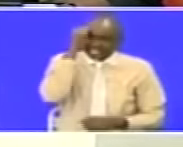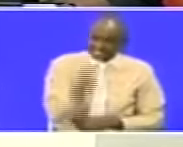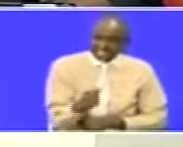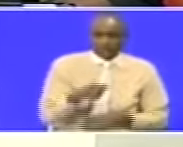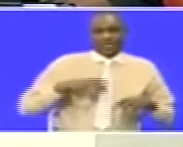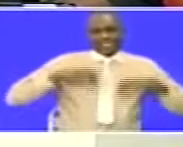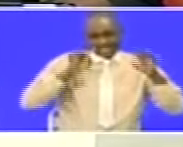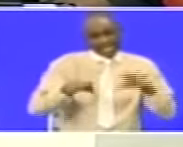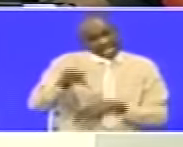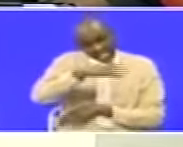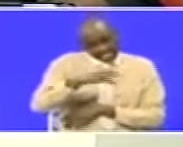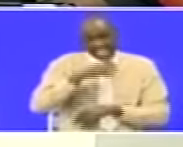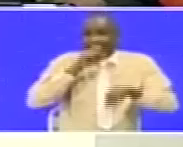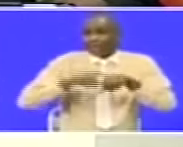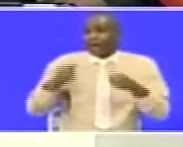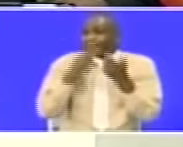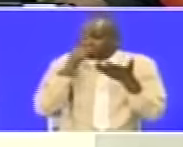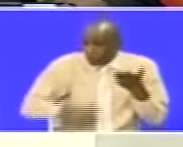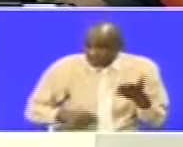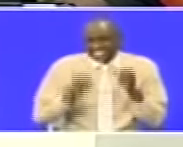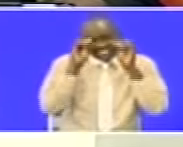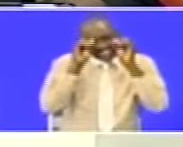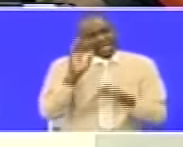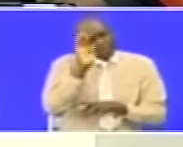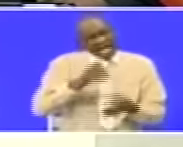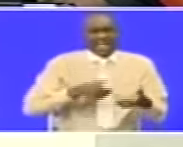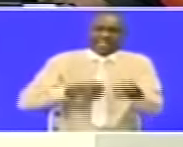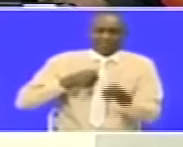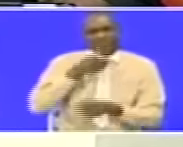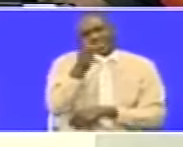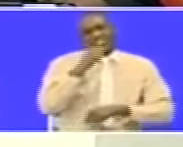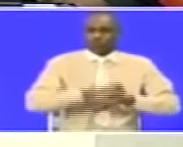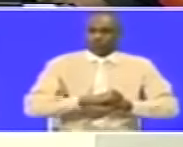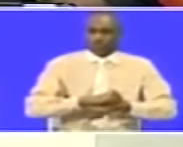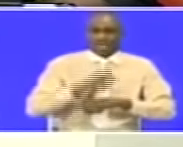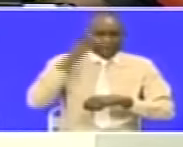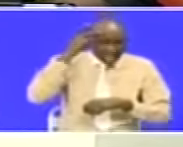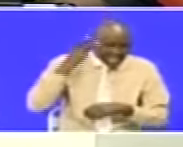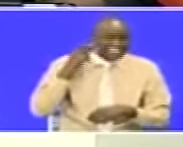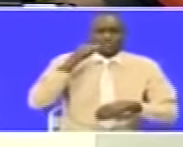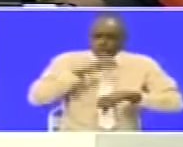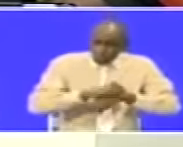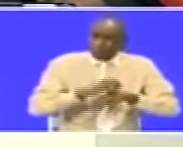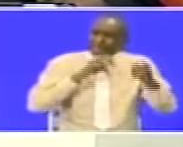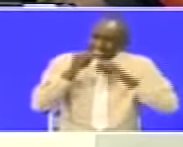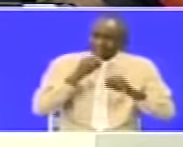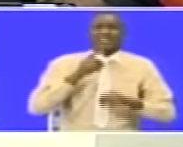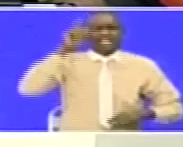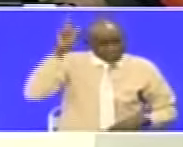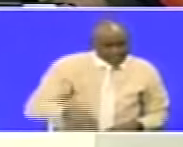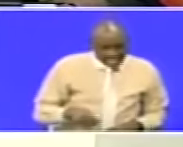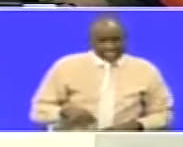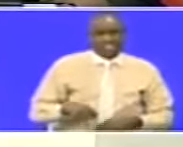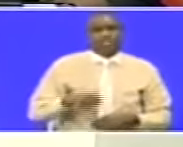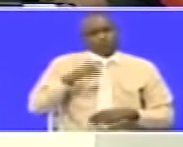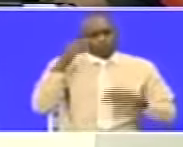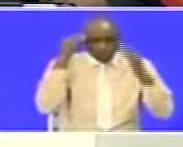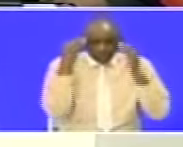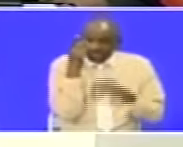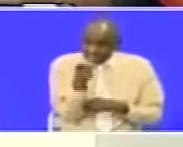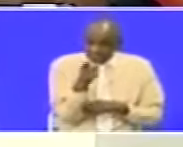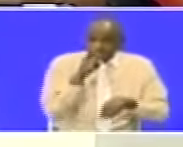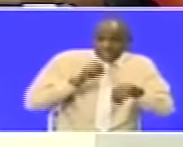Kitengela town after she was allegedly defiled by her teacher in school. The parents and school's management are demanding for justice after